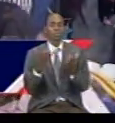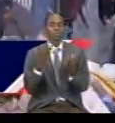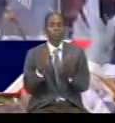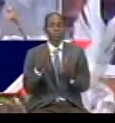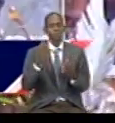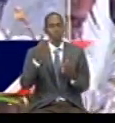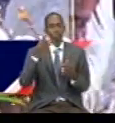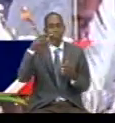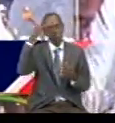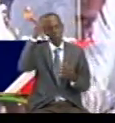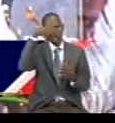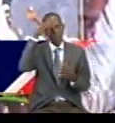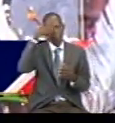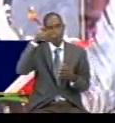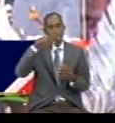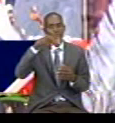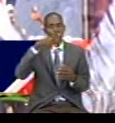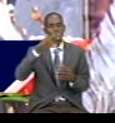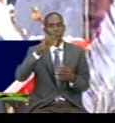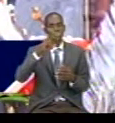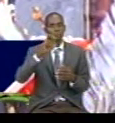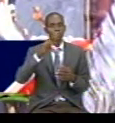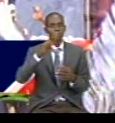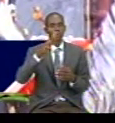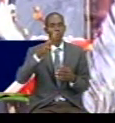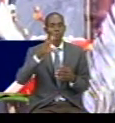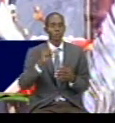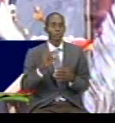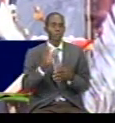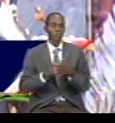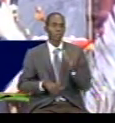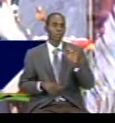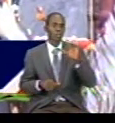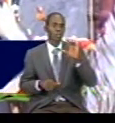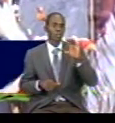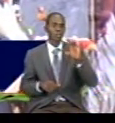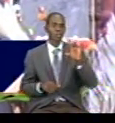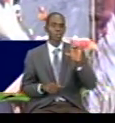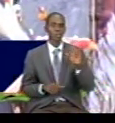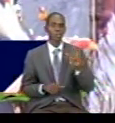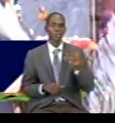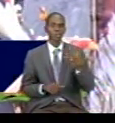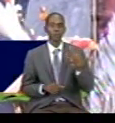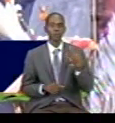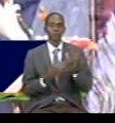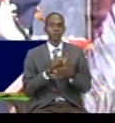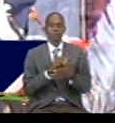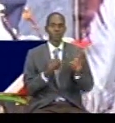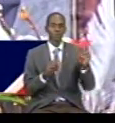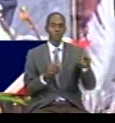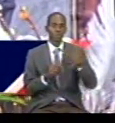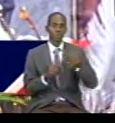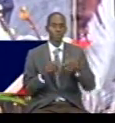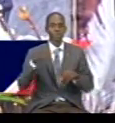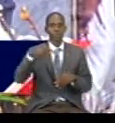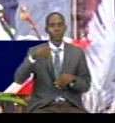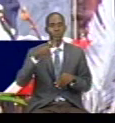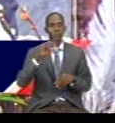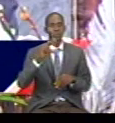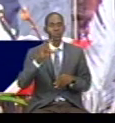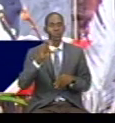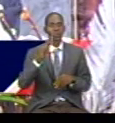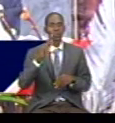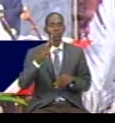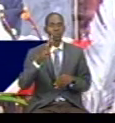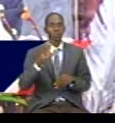chapter 22 from verse 11. These are verses you ought to mark in your Bible. Proverbs chapter 22 verse